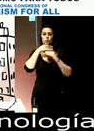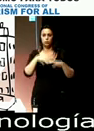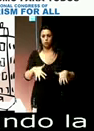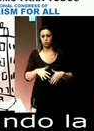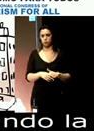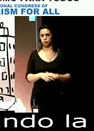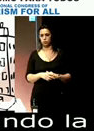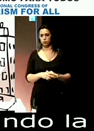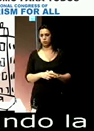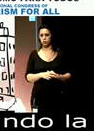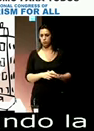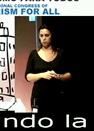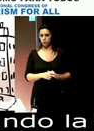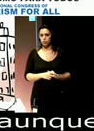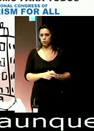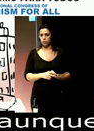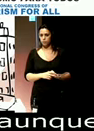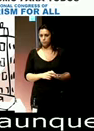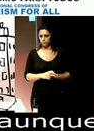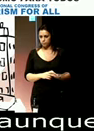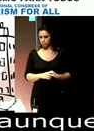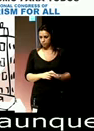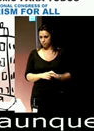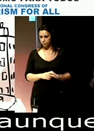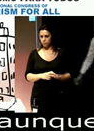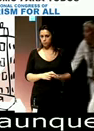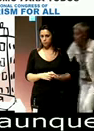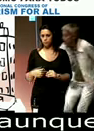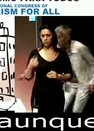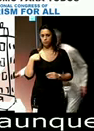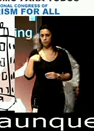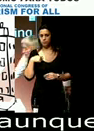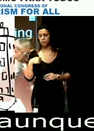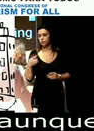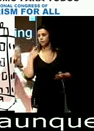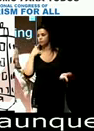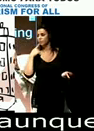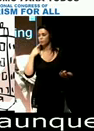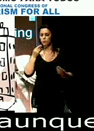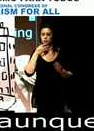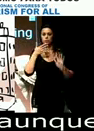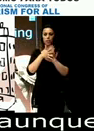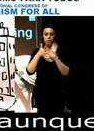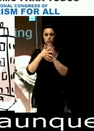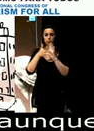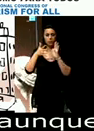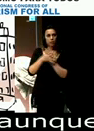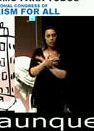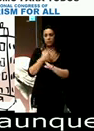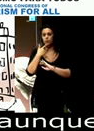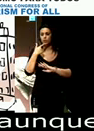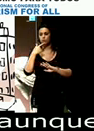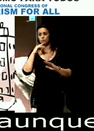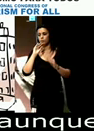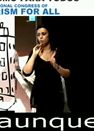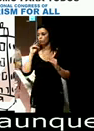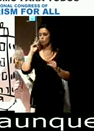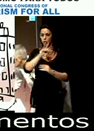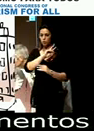with museums and try to, especially as this system is so minimal invasive, you can stick them